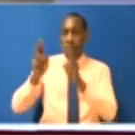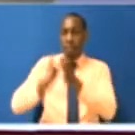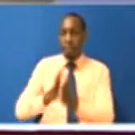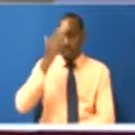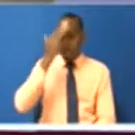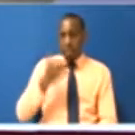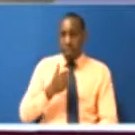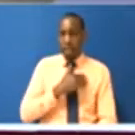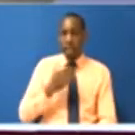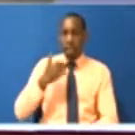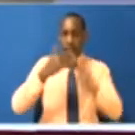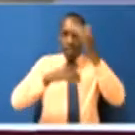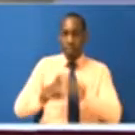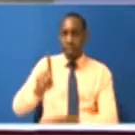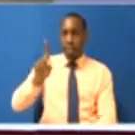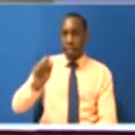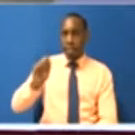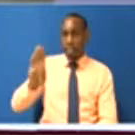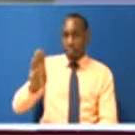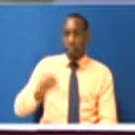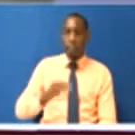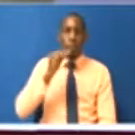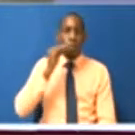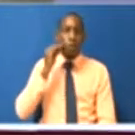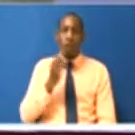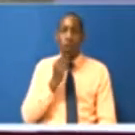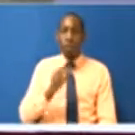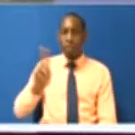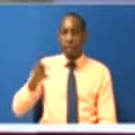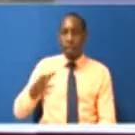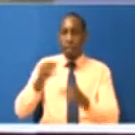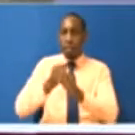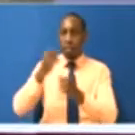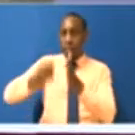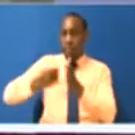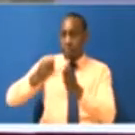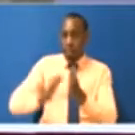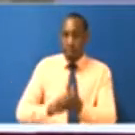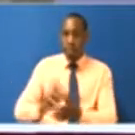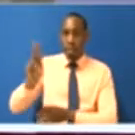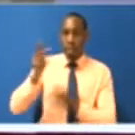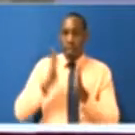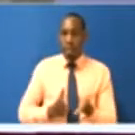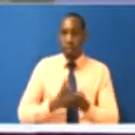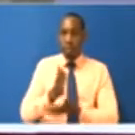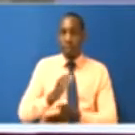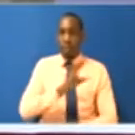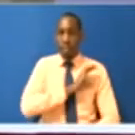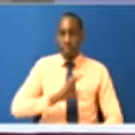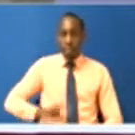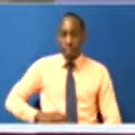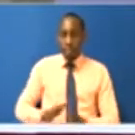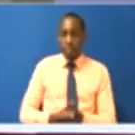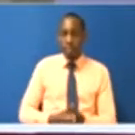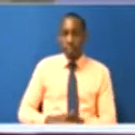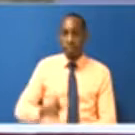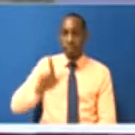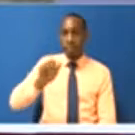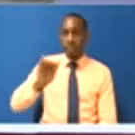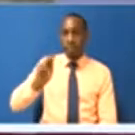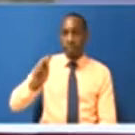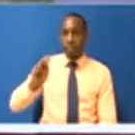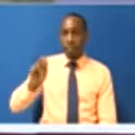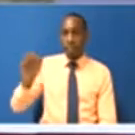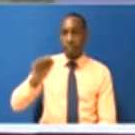catholic university diamond trust bank homeboys kenya association of manufacturers kenya human rights commission linton's academy